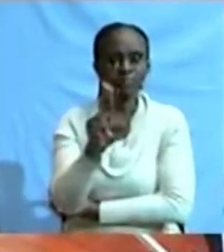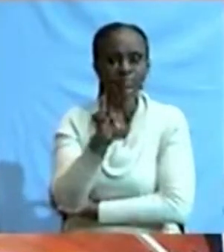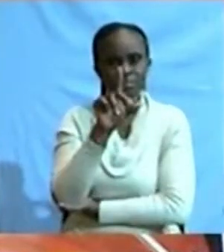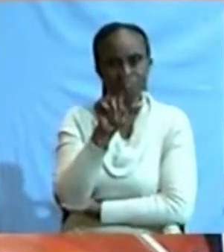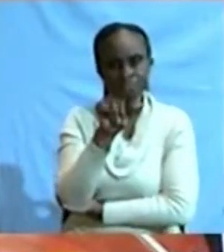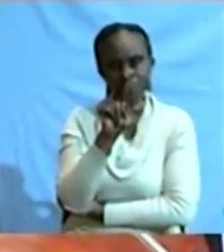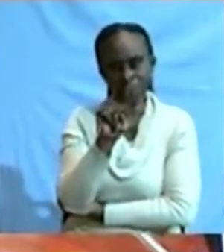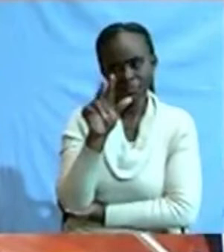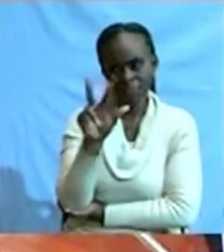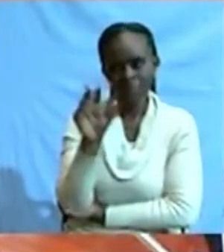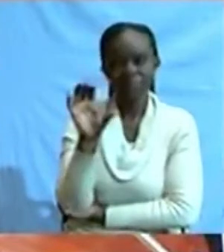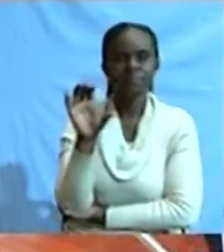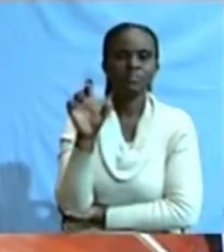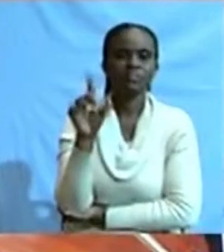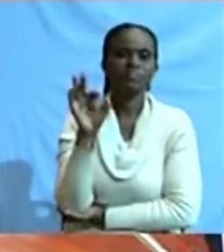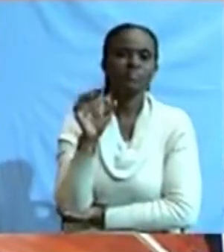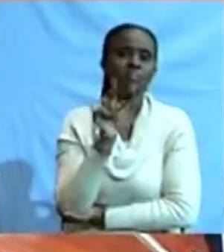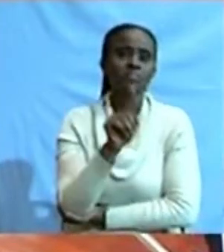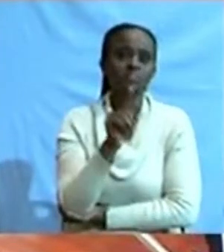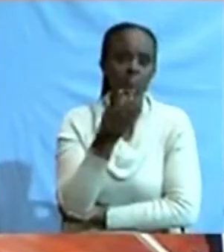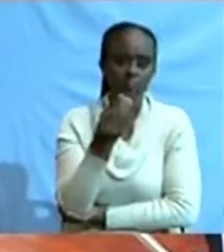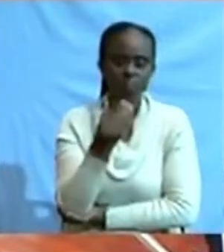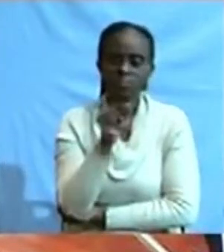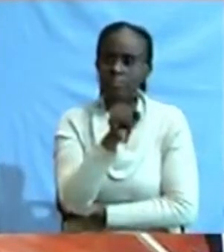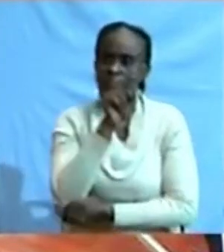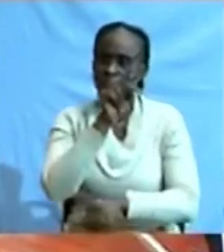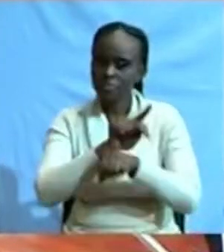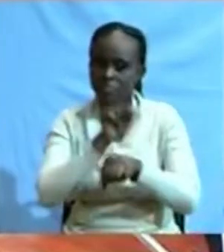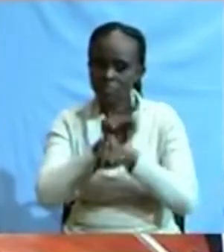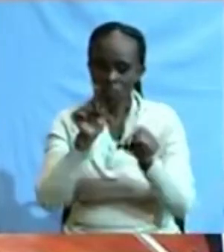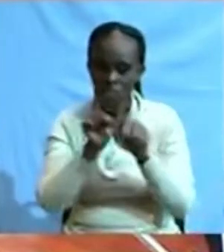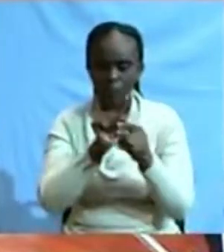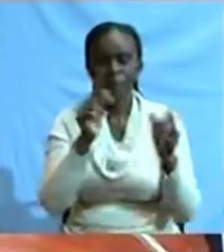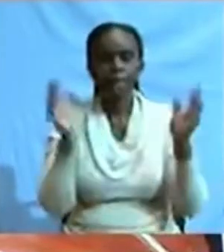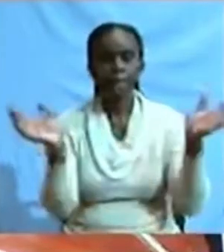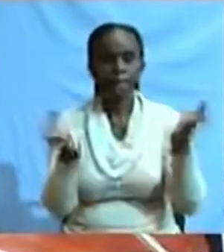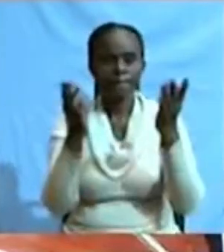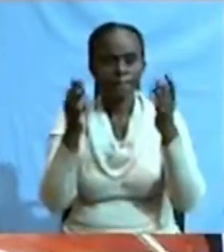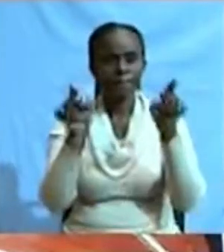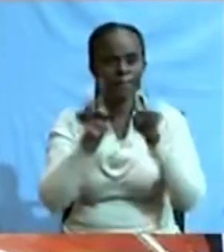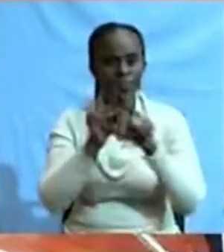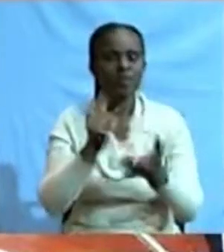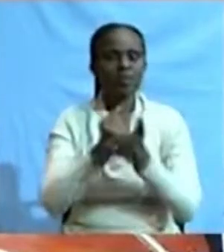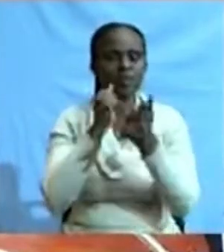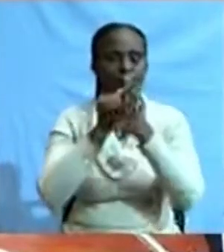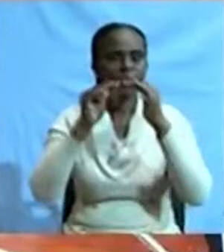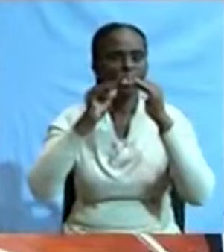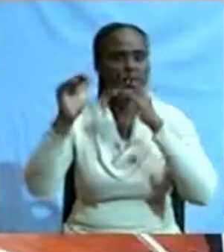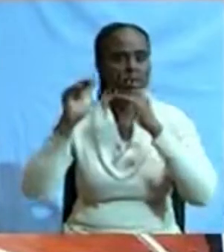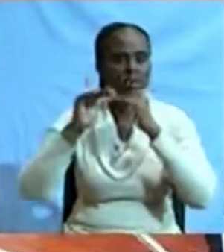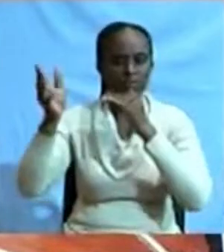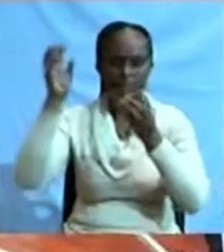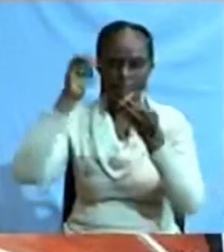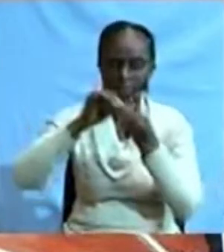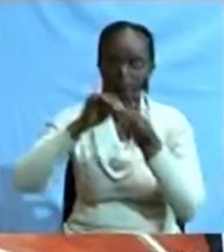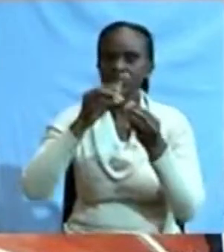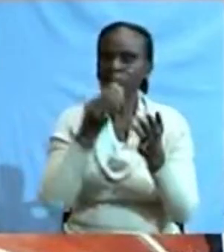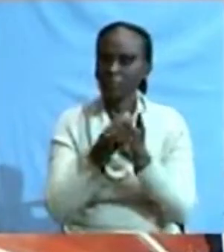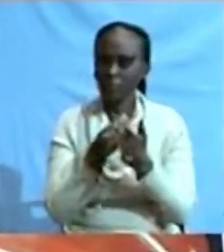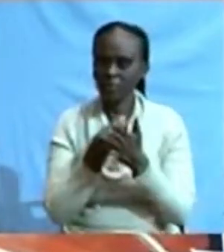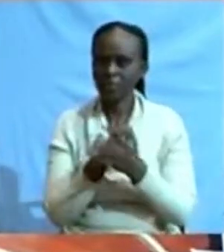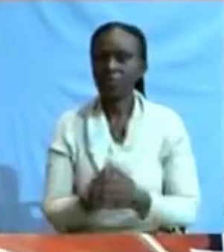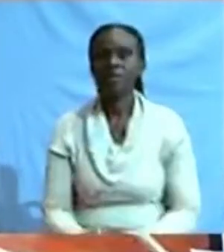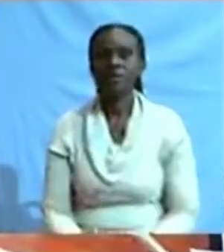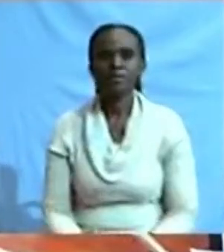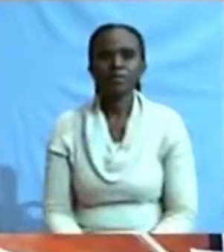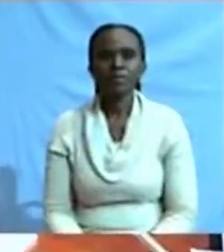2023 CDF allocation, as the project was being appraised to assess the level of additional funding. So